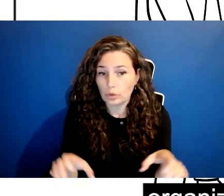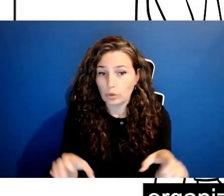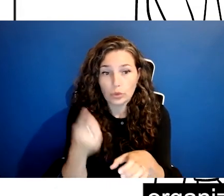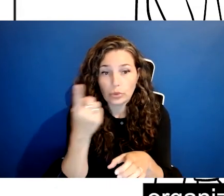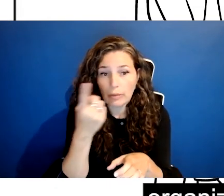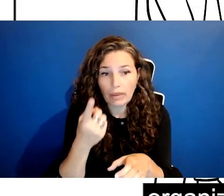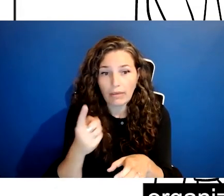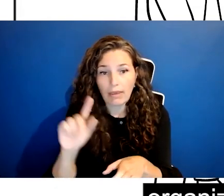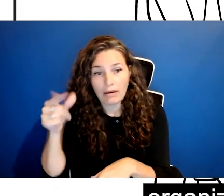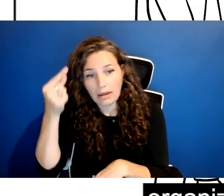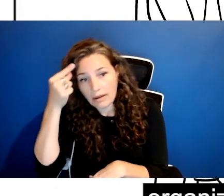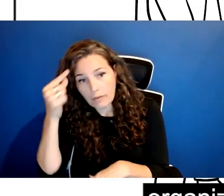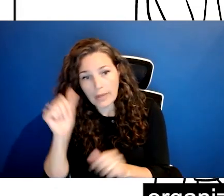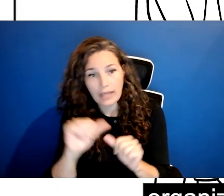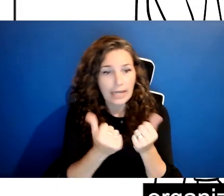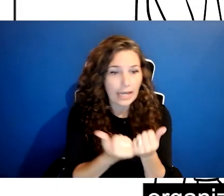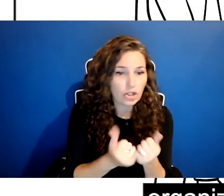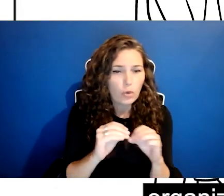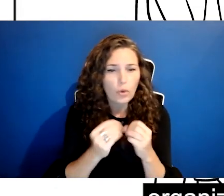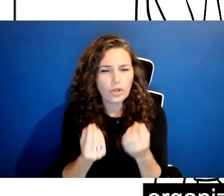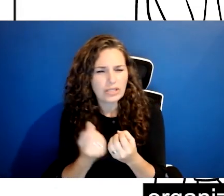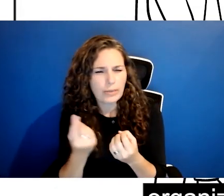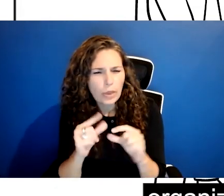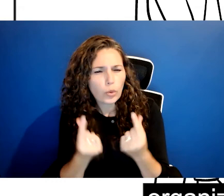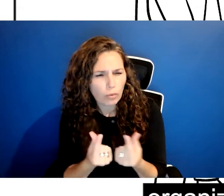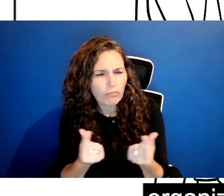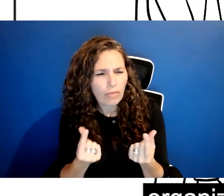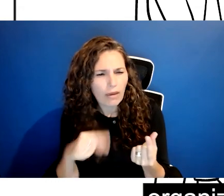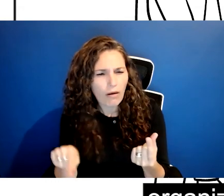group agrees upon beforehand.